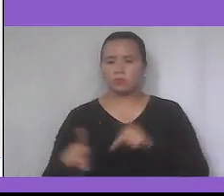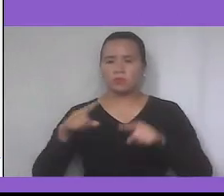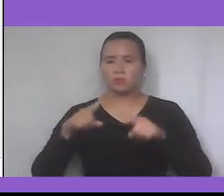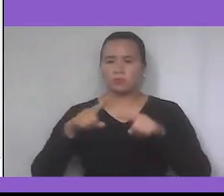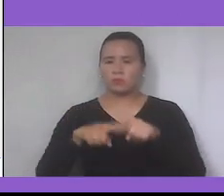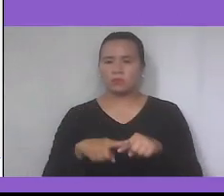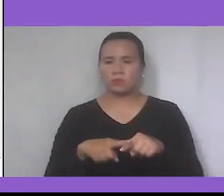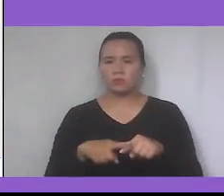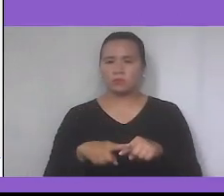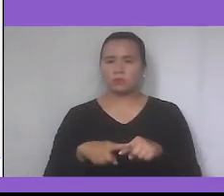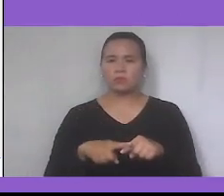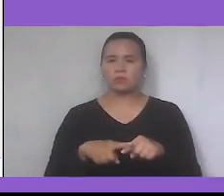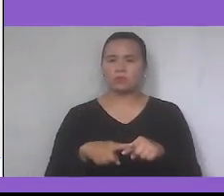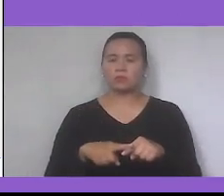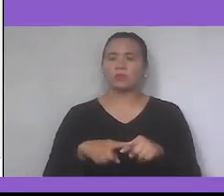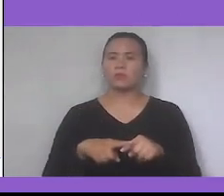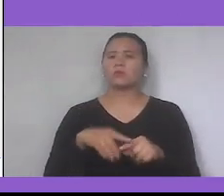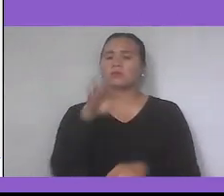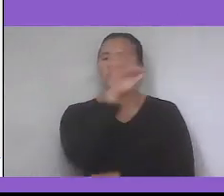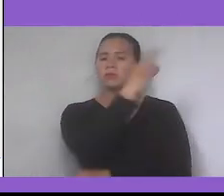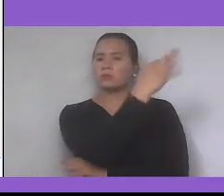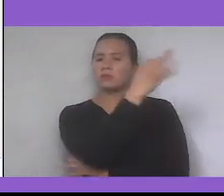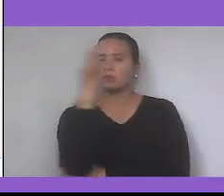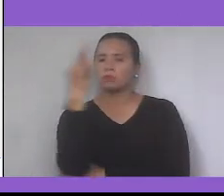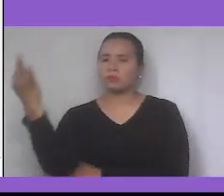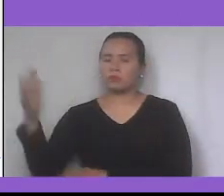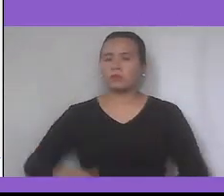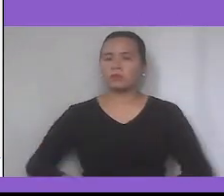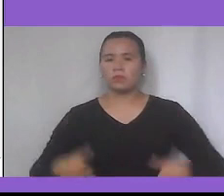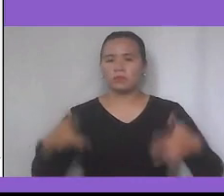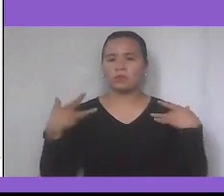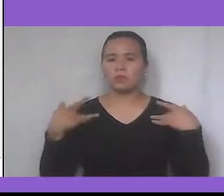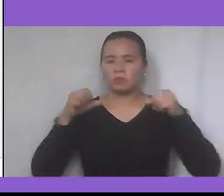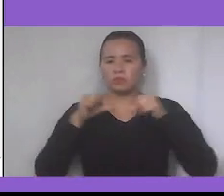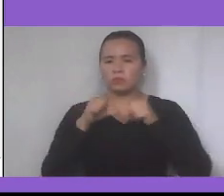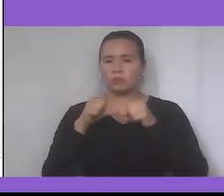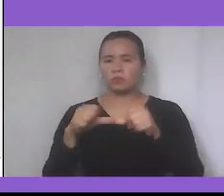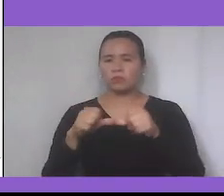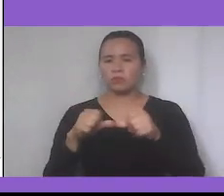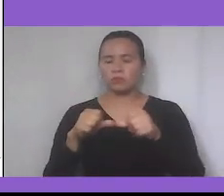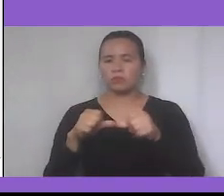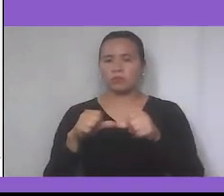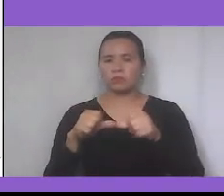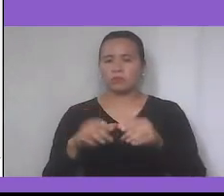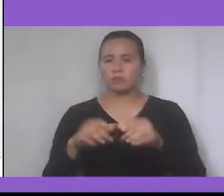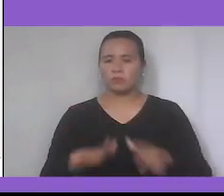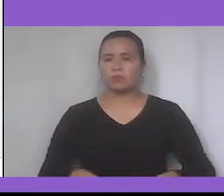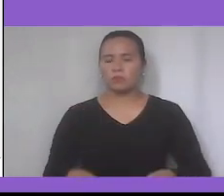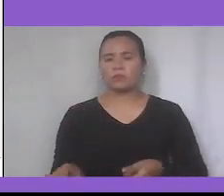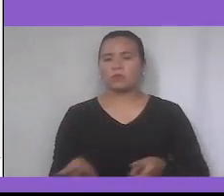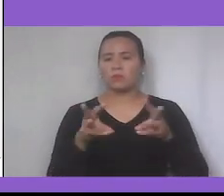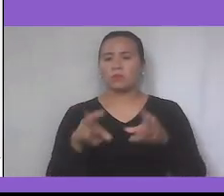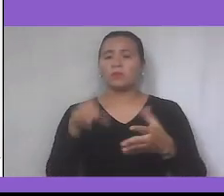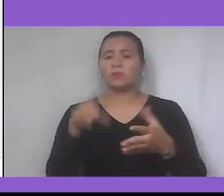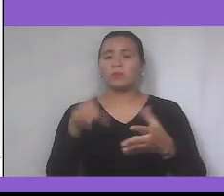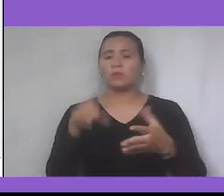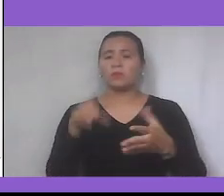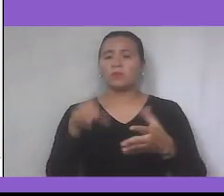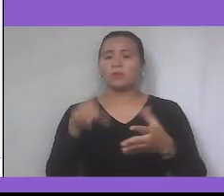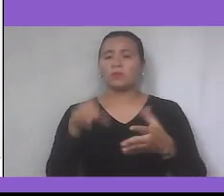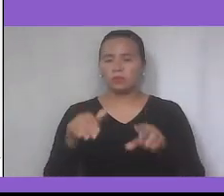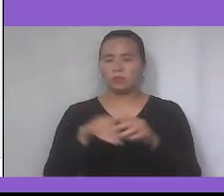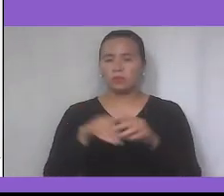In principle, many people depend on the rainforest for their living, but it must be used in